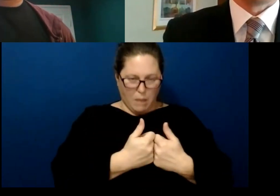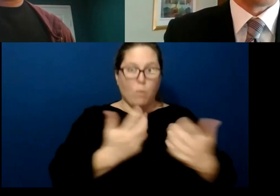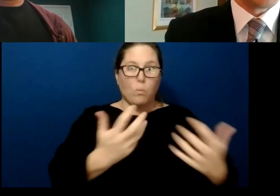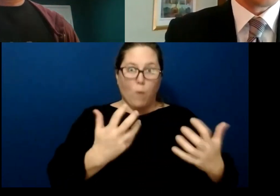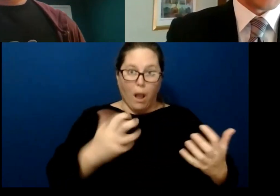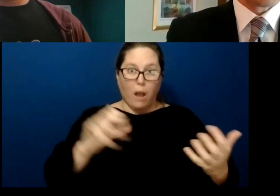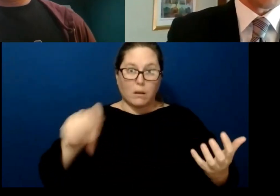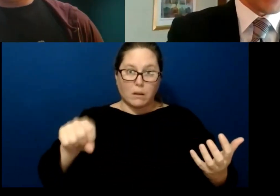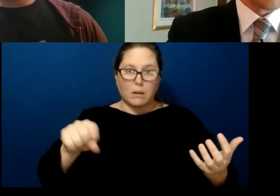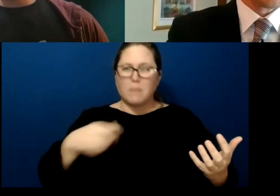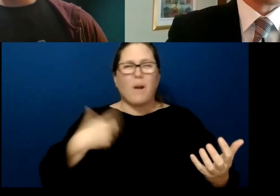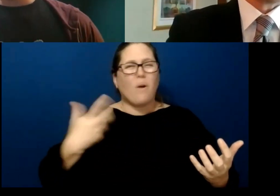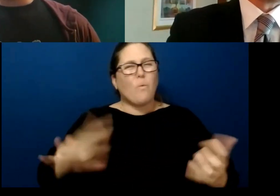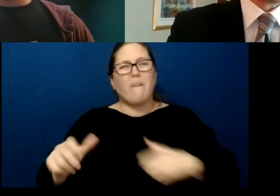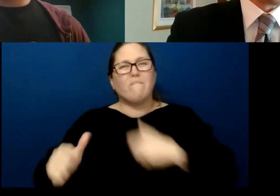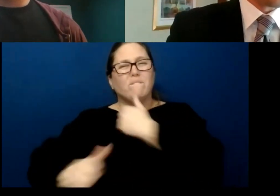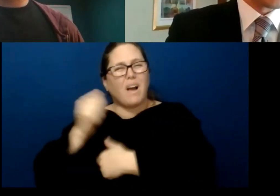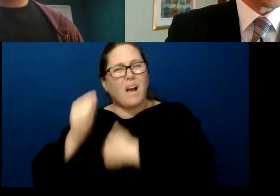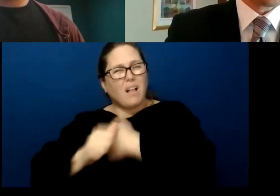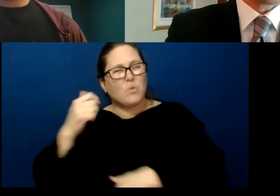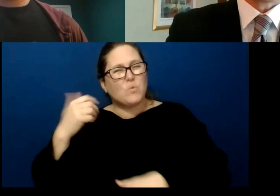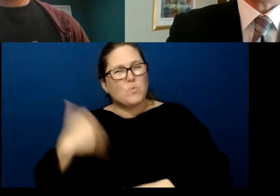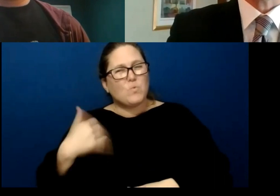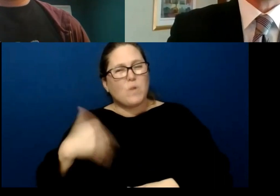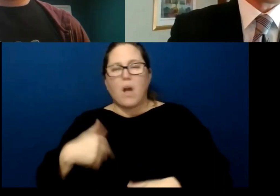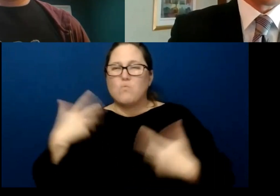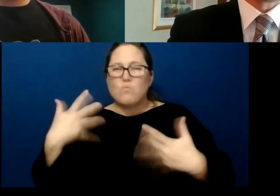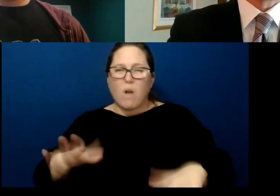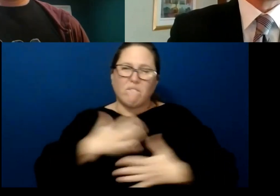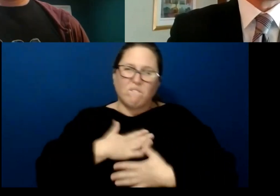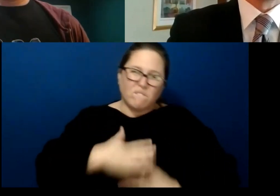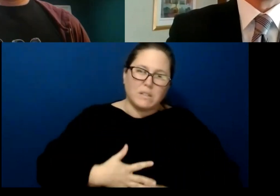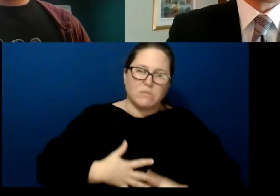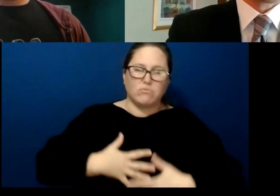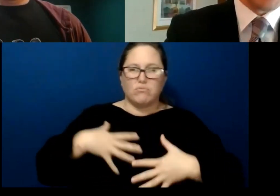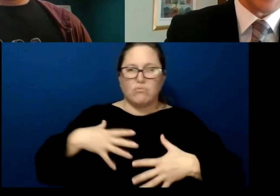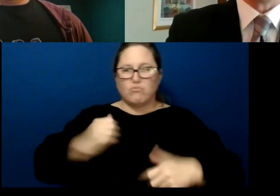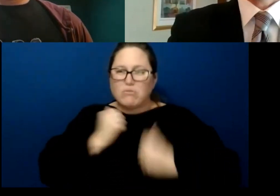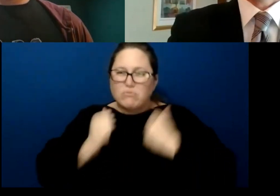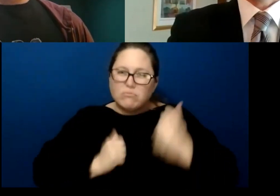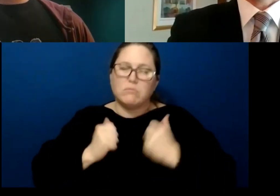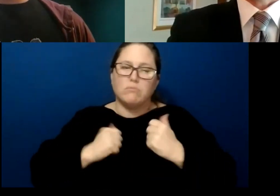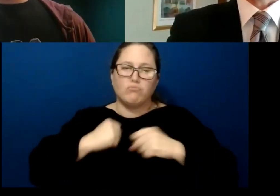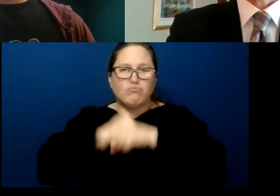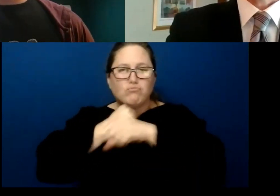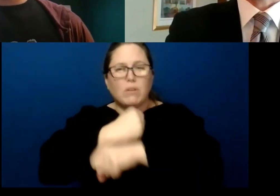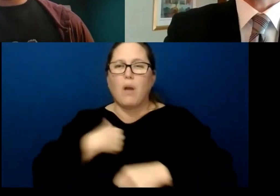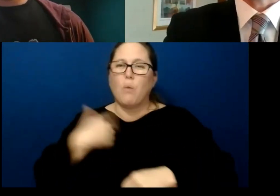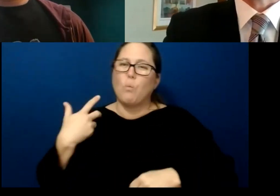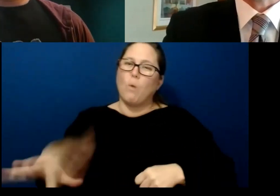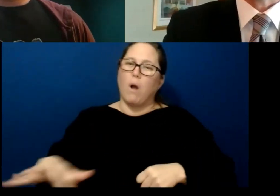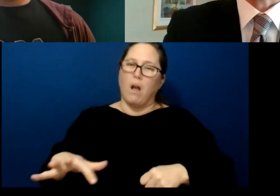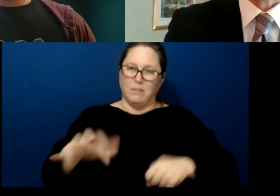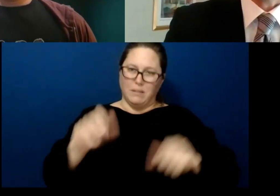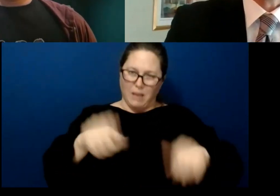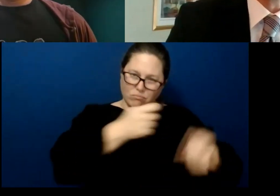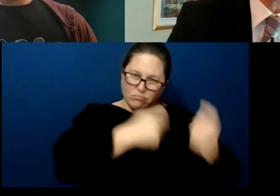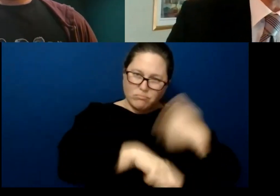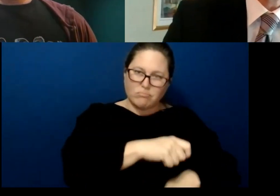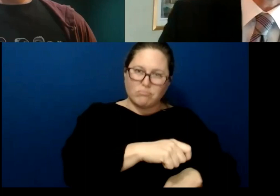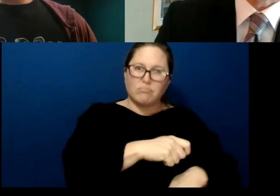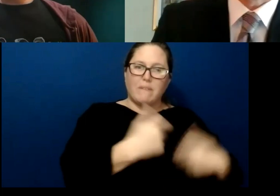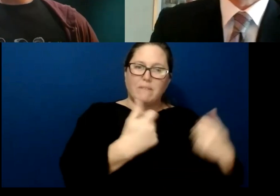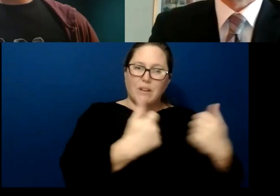the media about games are violent and they're very physical, they're aggressive. Are there other things you can do that are not violent and still have a great career in this